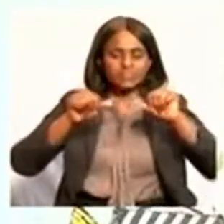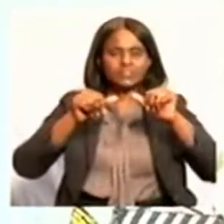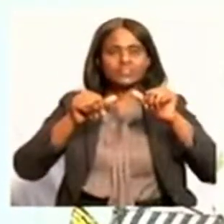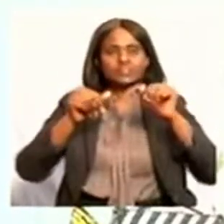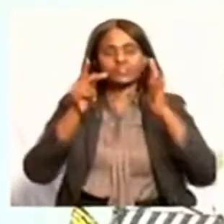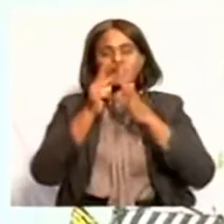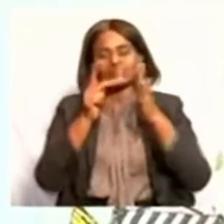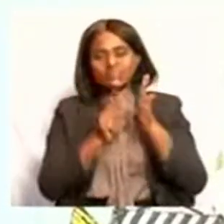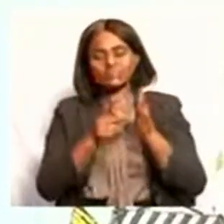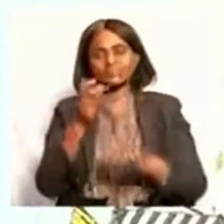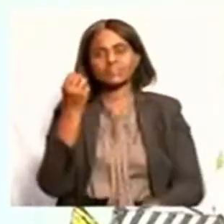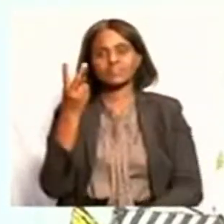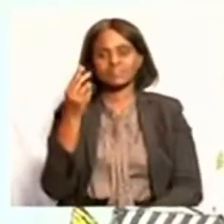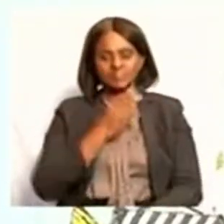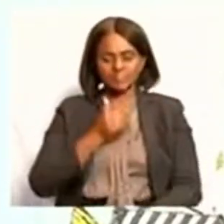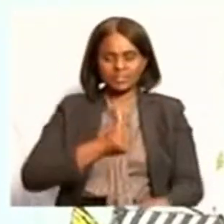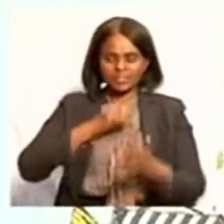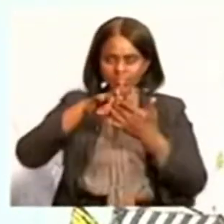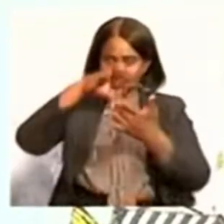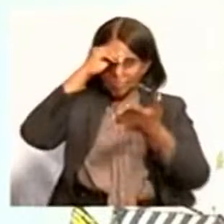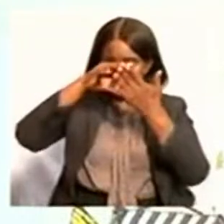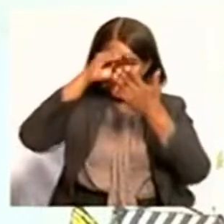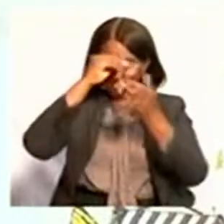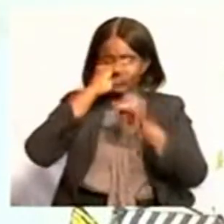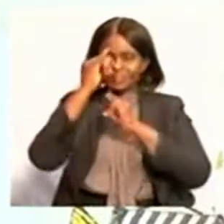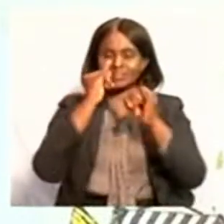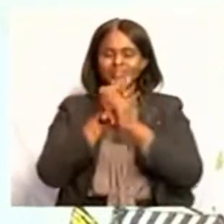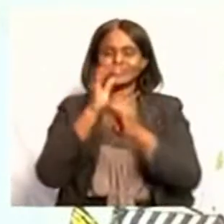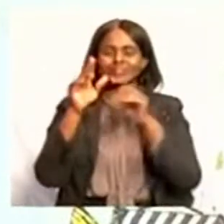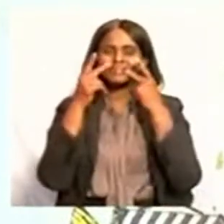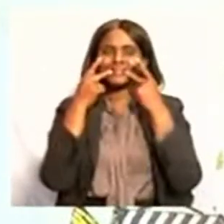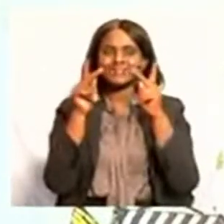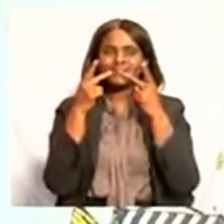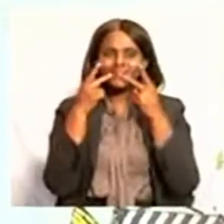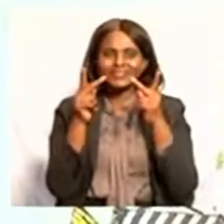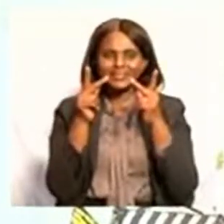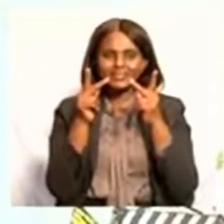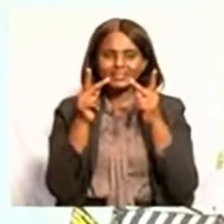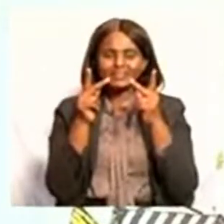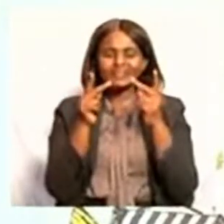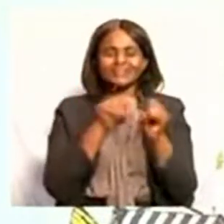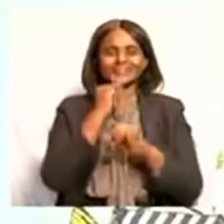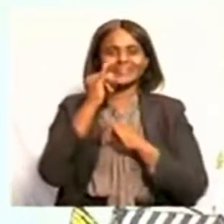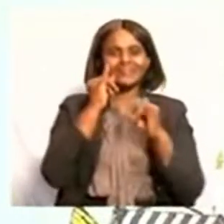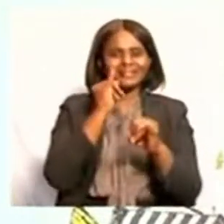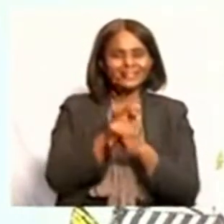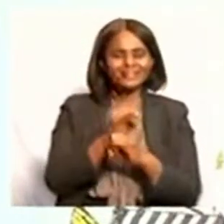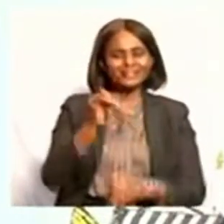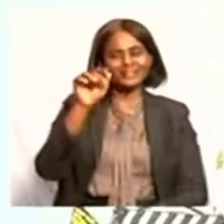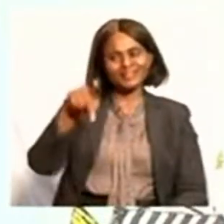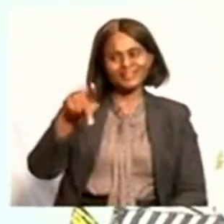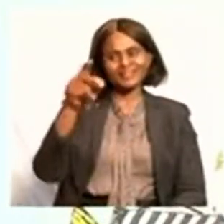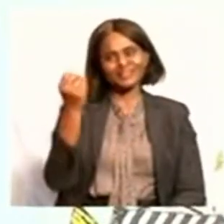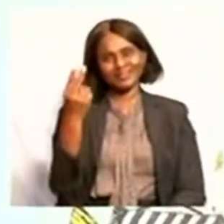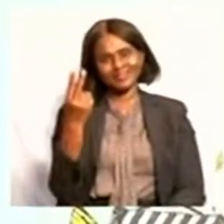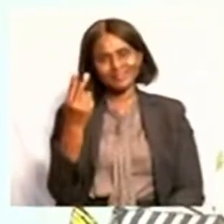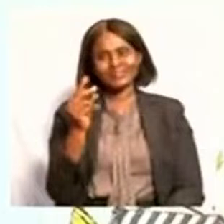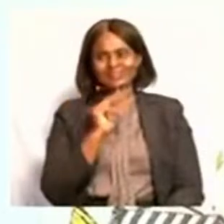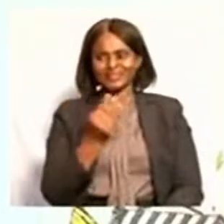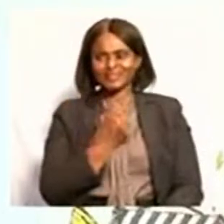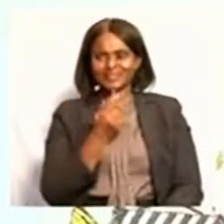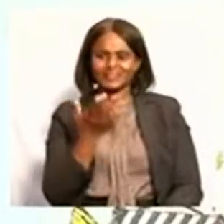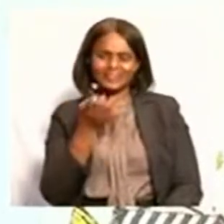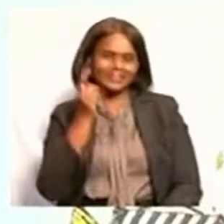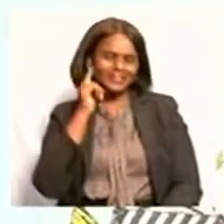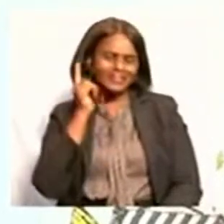12, which I've learned even the intonation of your pronunciation, that you call it INTOSAI P12, and we'll be wanting to also